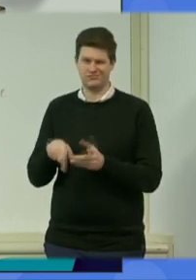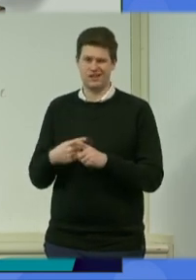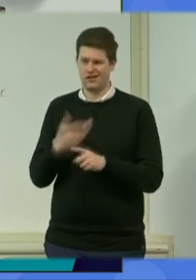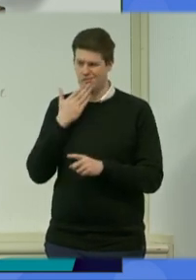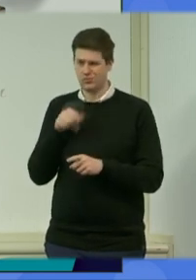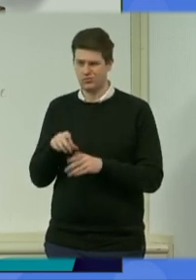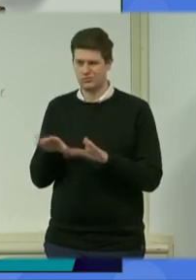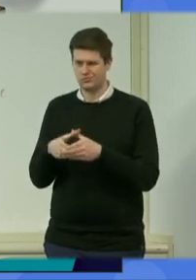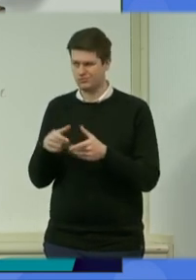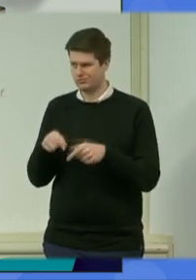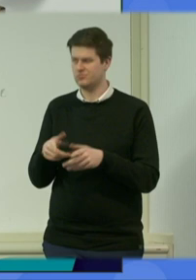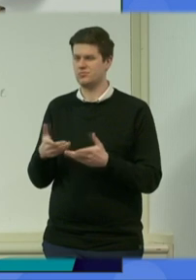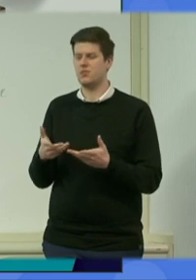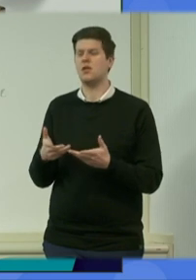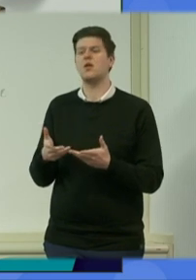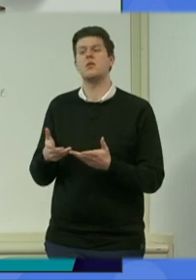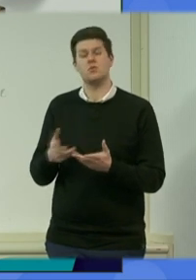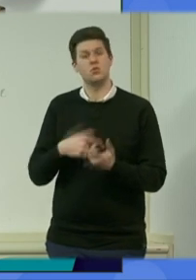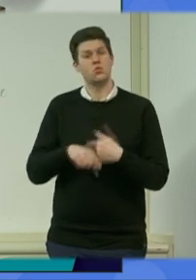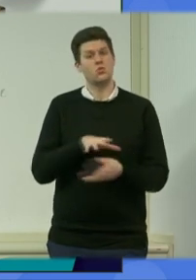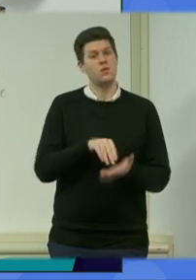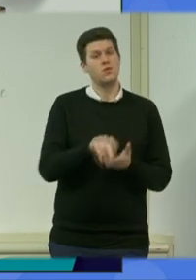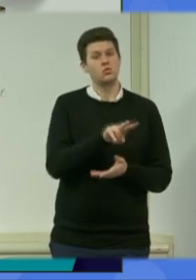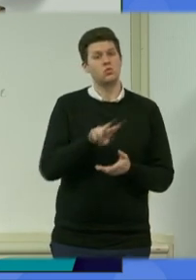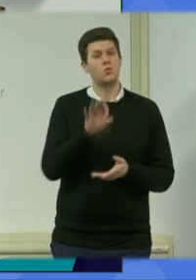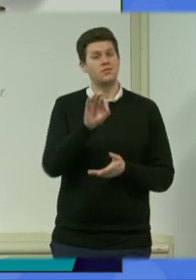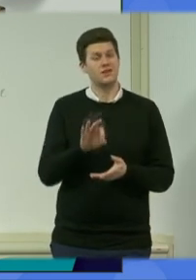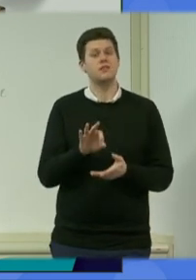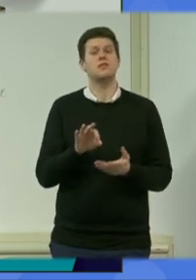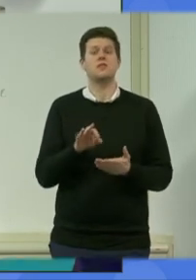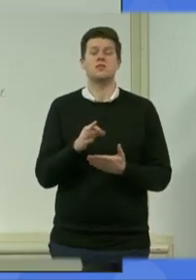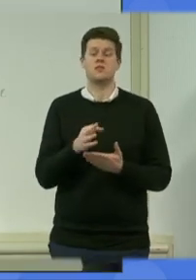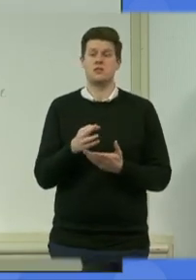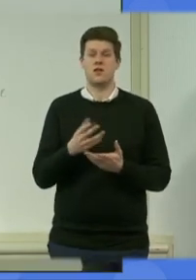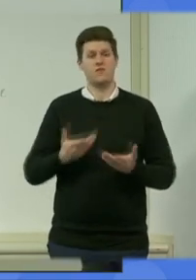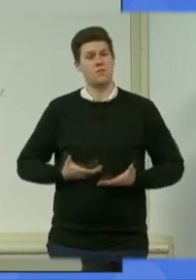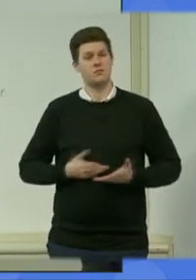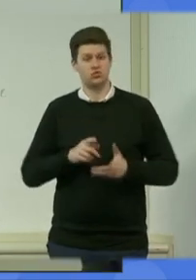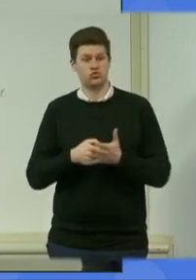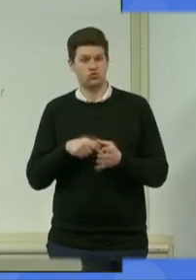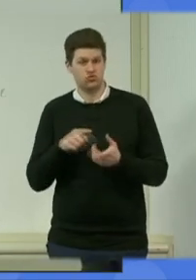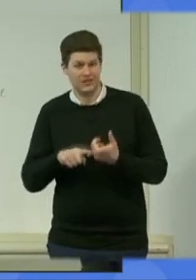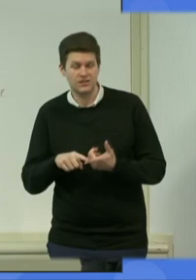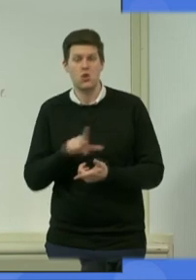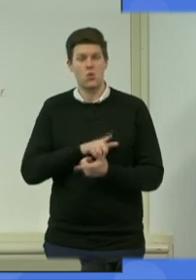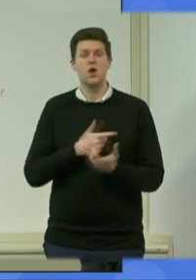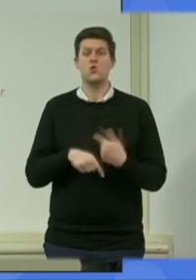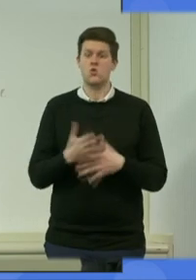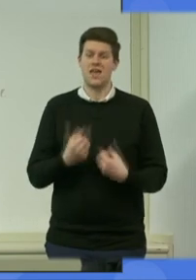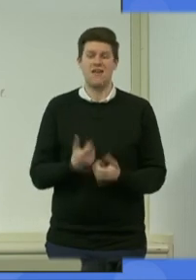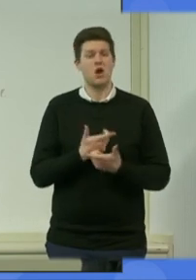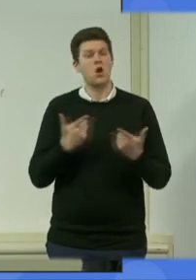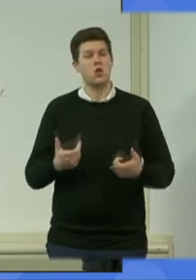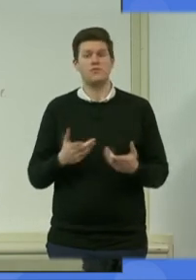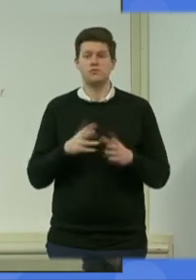We pay about 22% of business rates for a sector that's about 7% of the economy. And that's just because we tend to have lots of shops, and those take up lots of